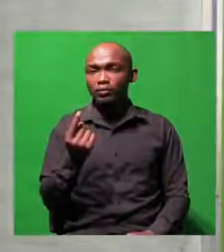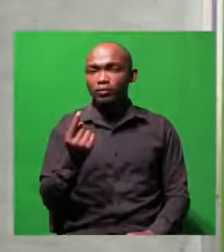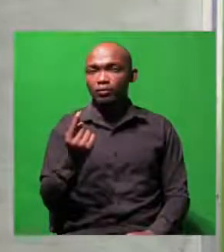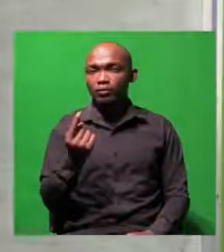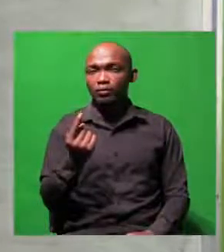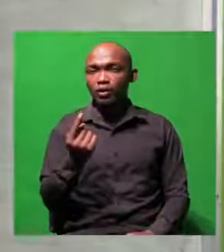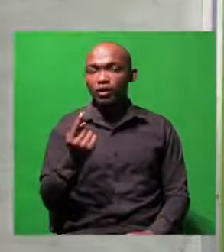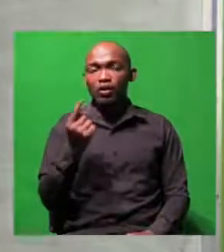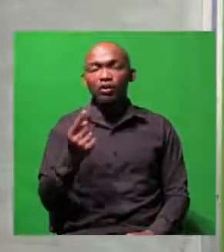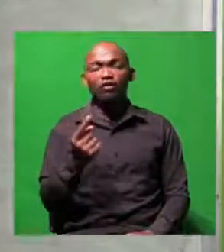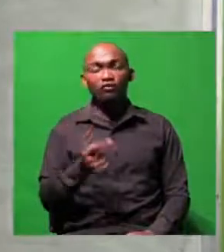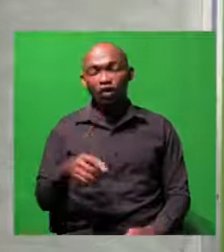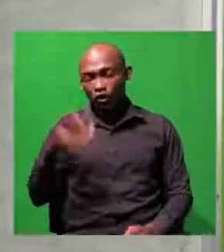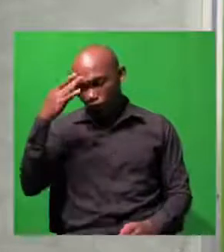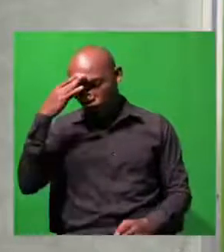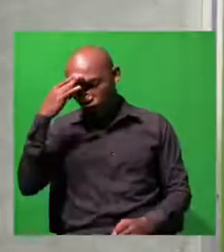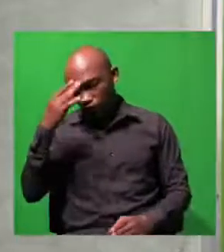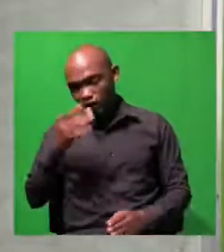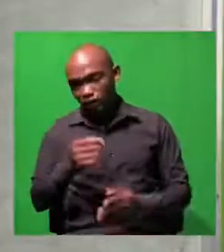Only for